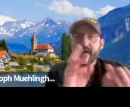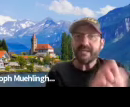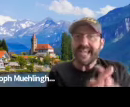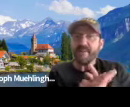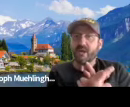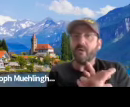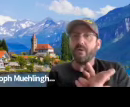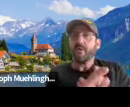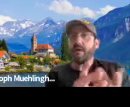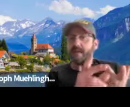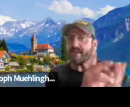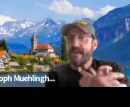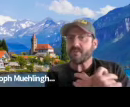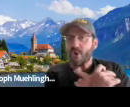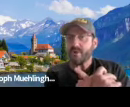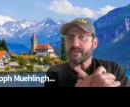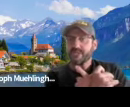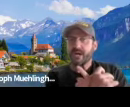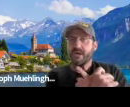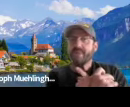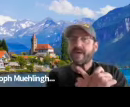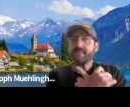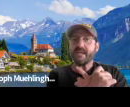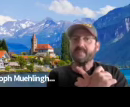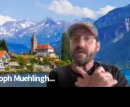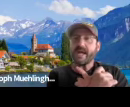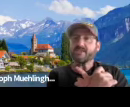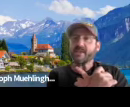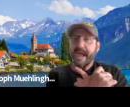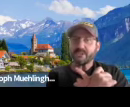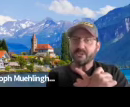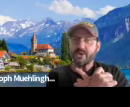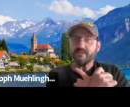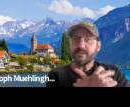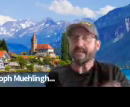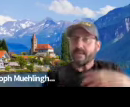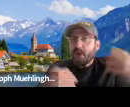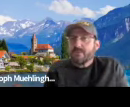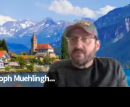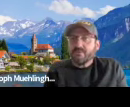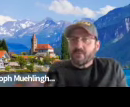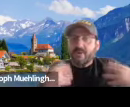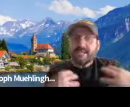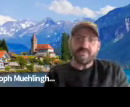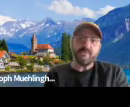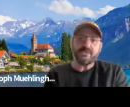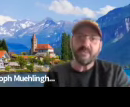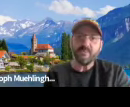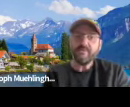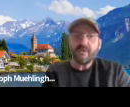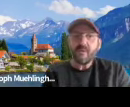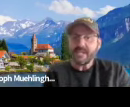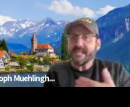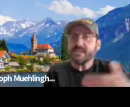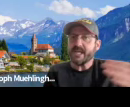that we have a chemical and we have a target cell that the chemical has a reaction on, like a muscle contraction, for